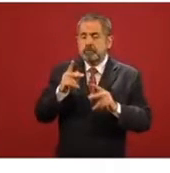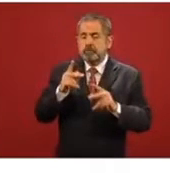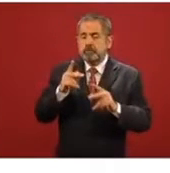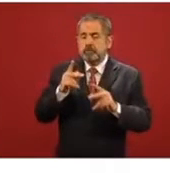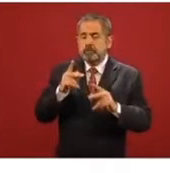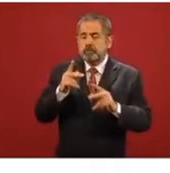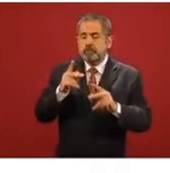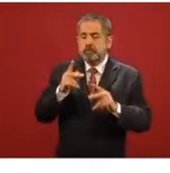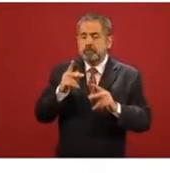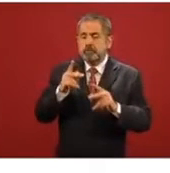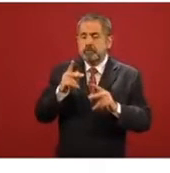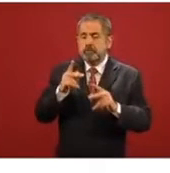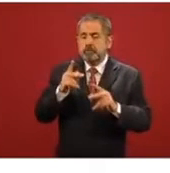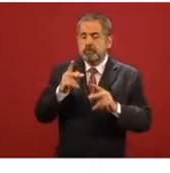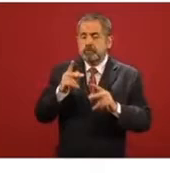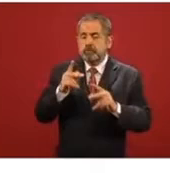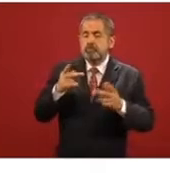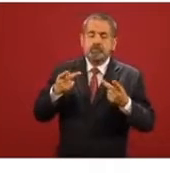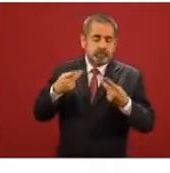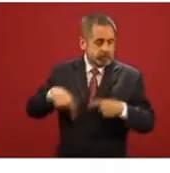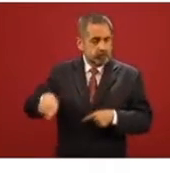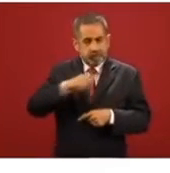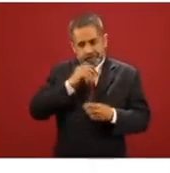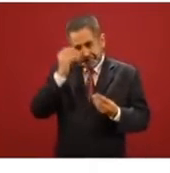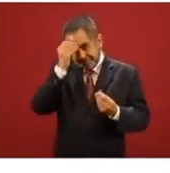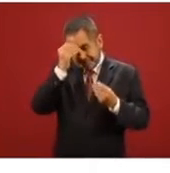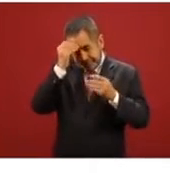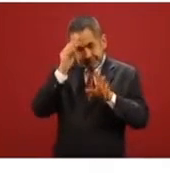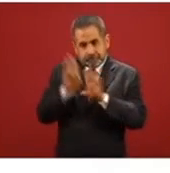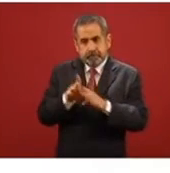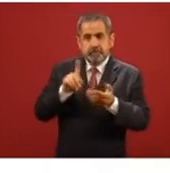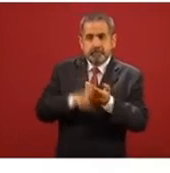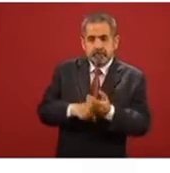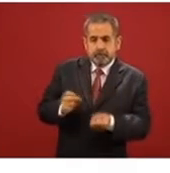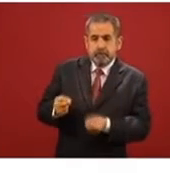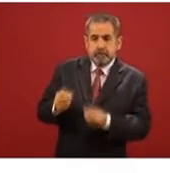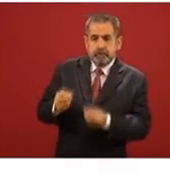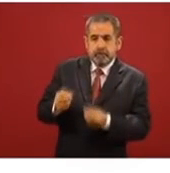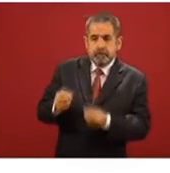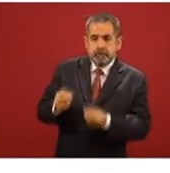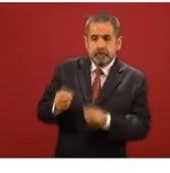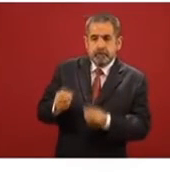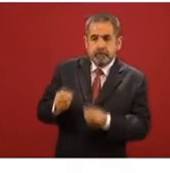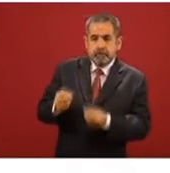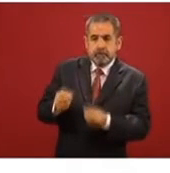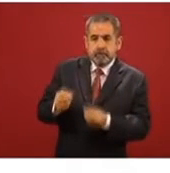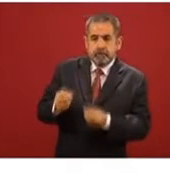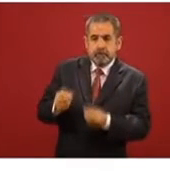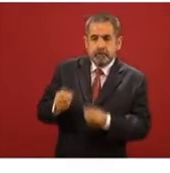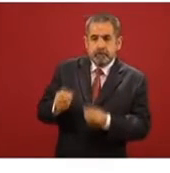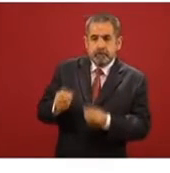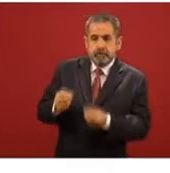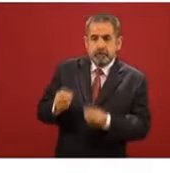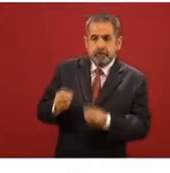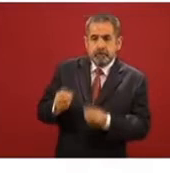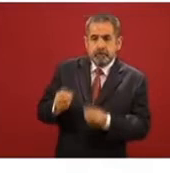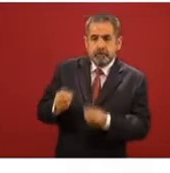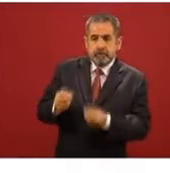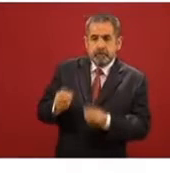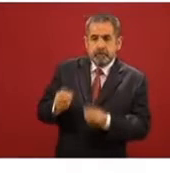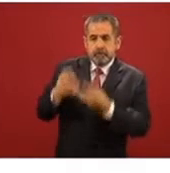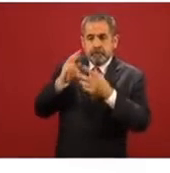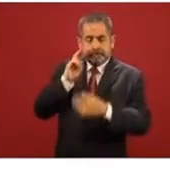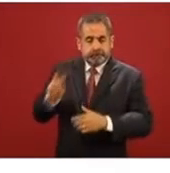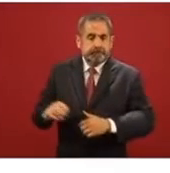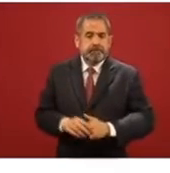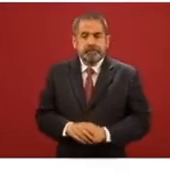be able to have you reflect sobre lo que significa ese número. what that number actually